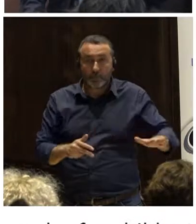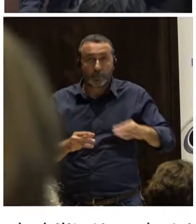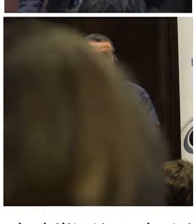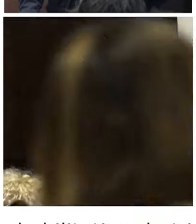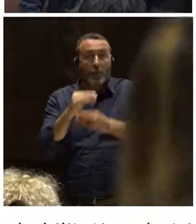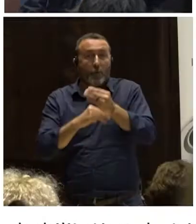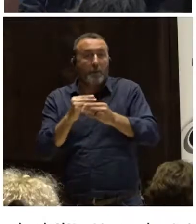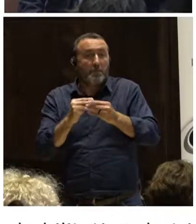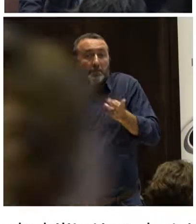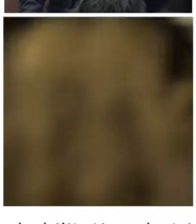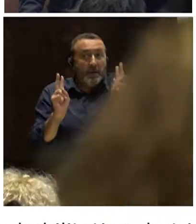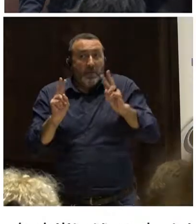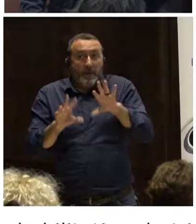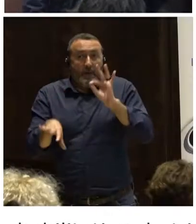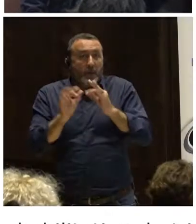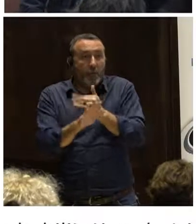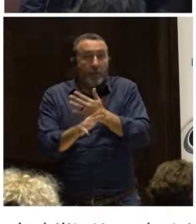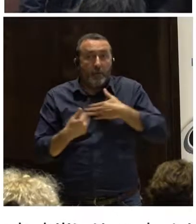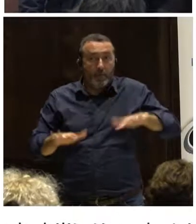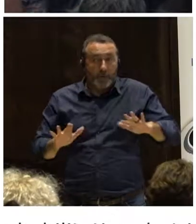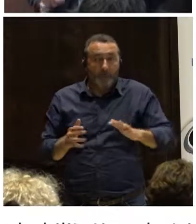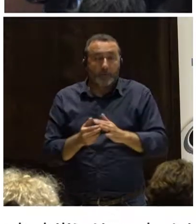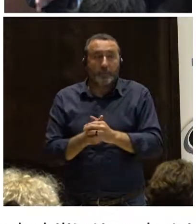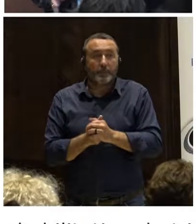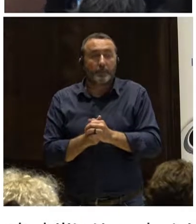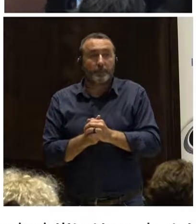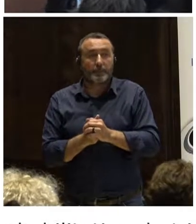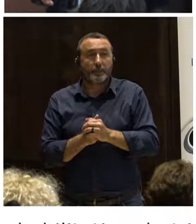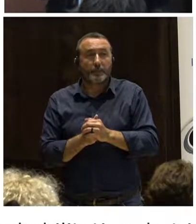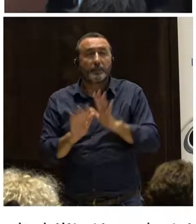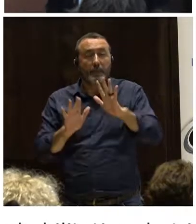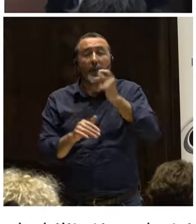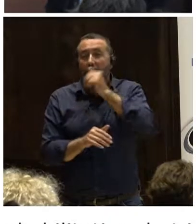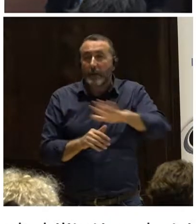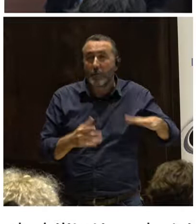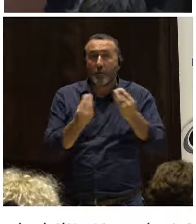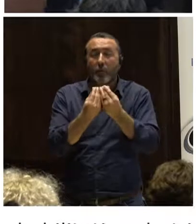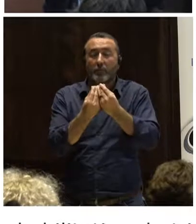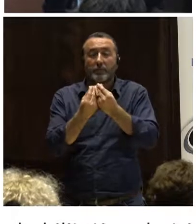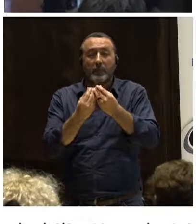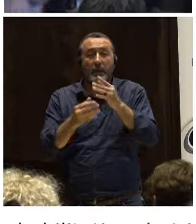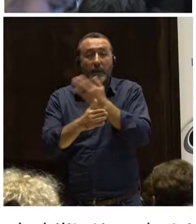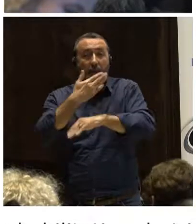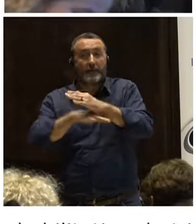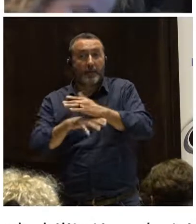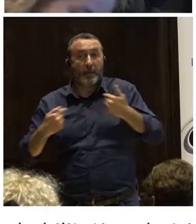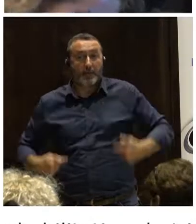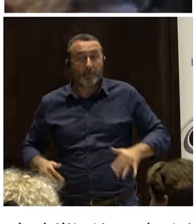with severe motor disabilities have not the opportunity of playing